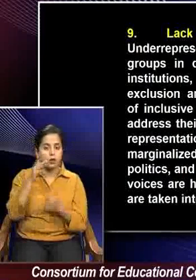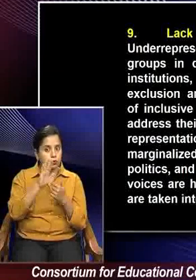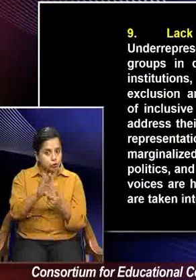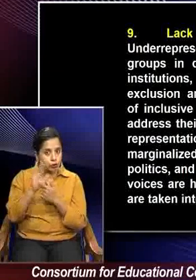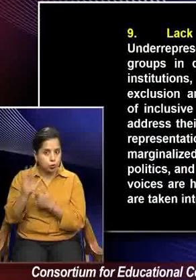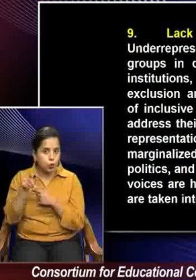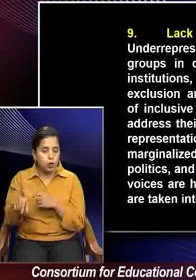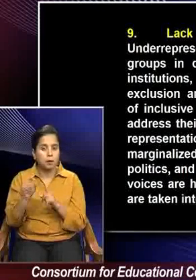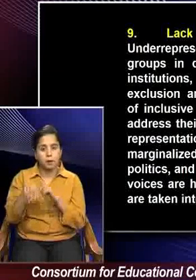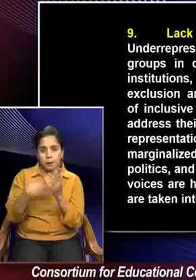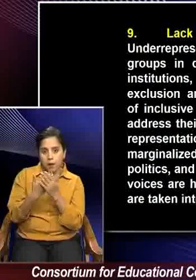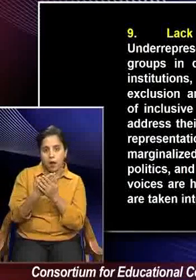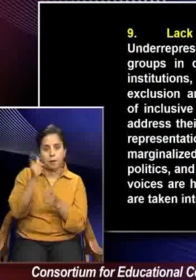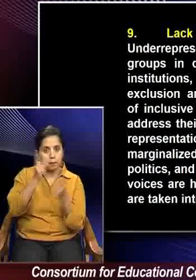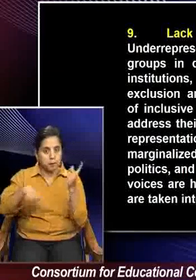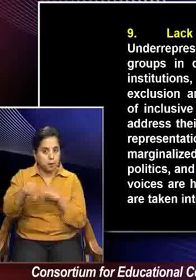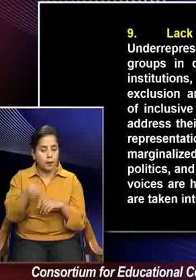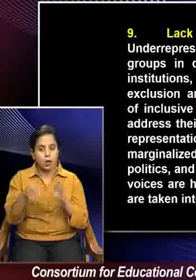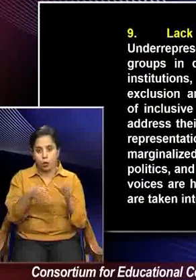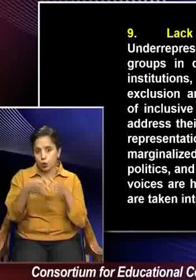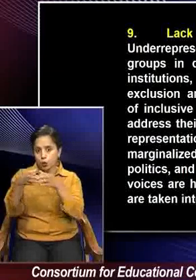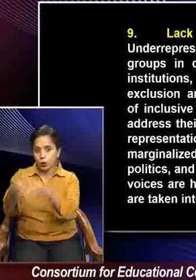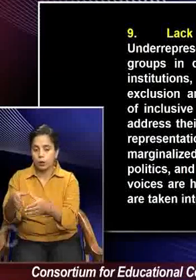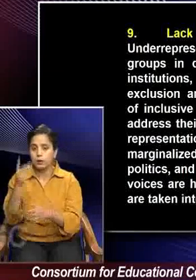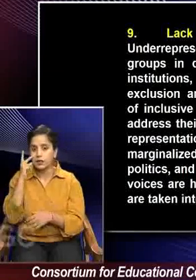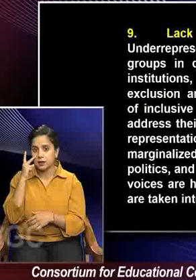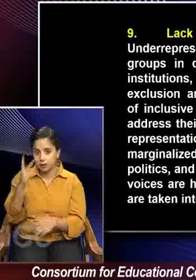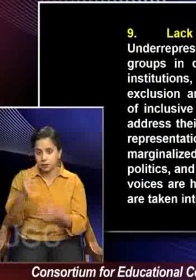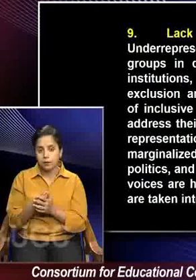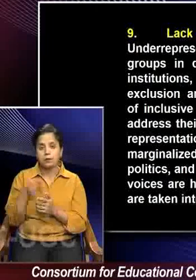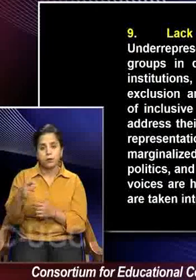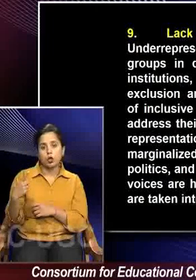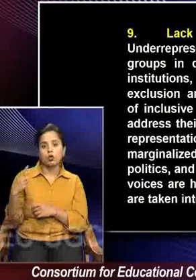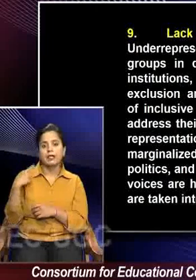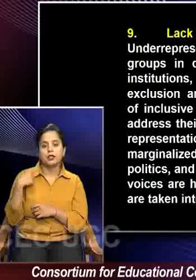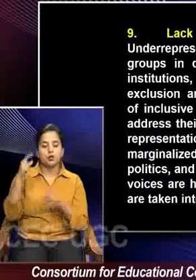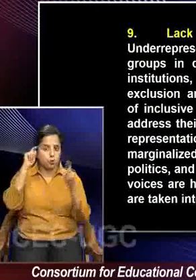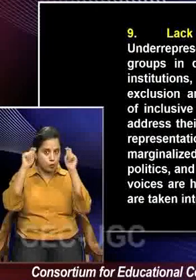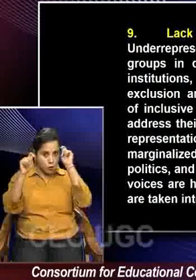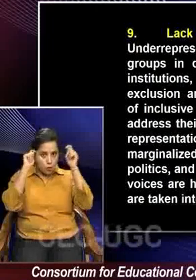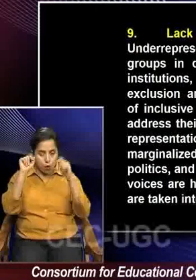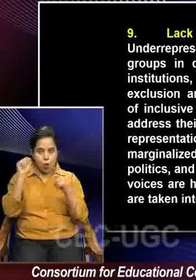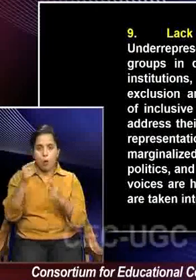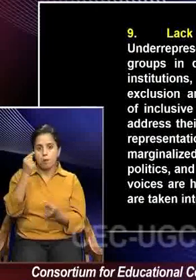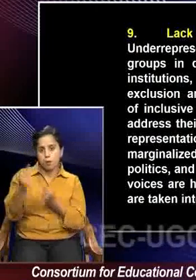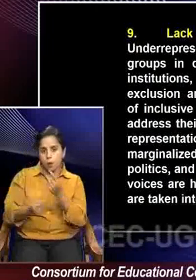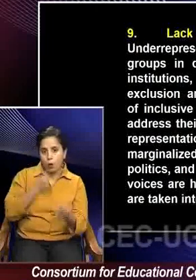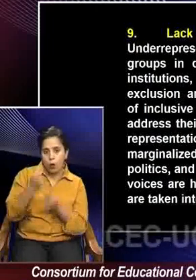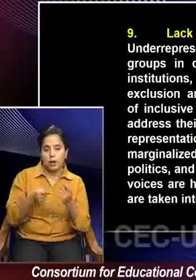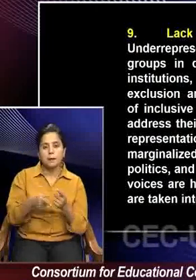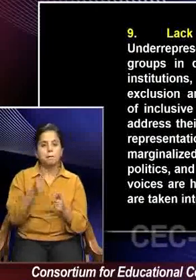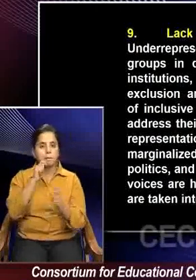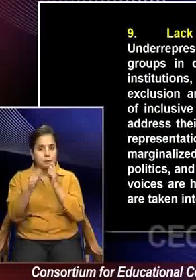and participation of marginalized groups in the leadership roles, politics and